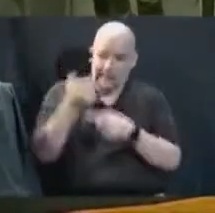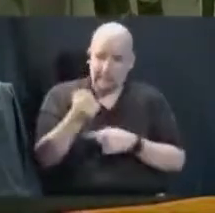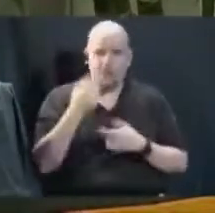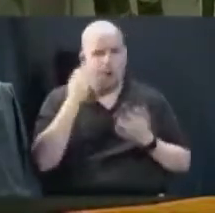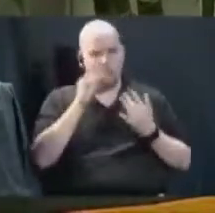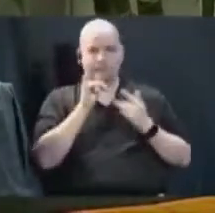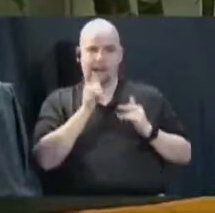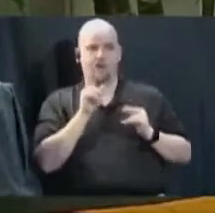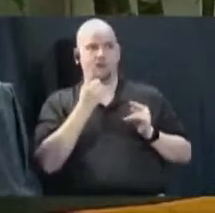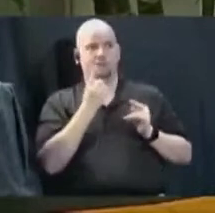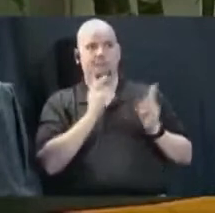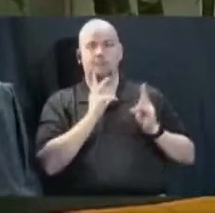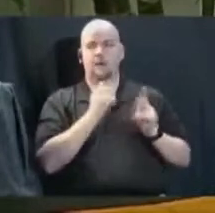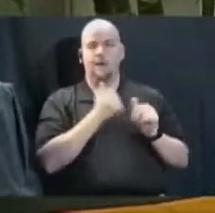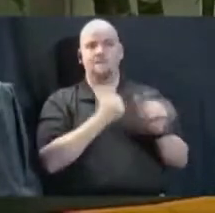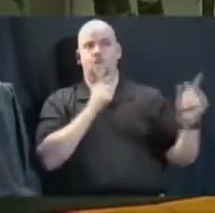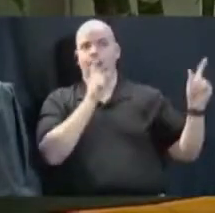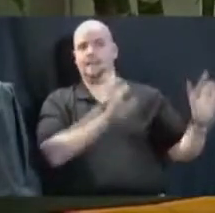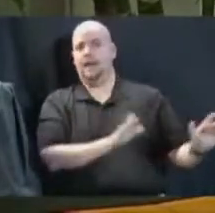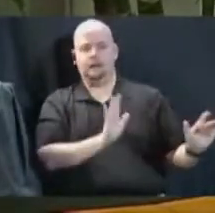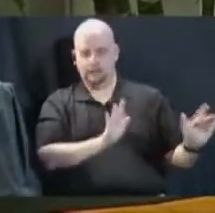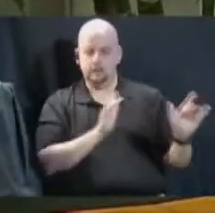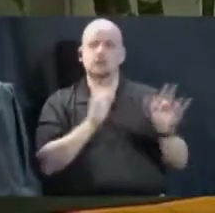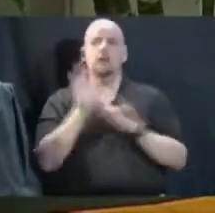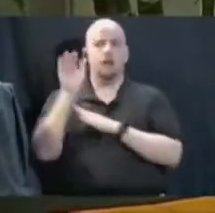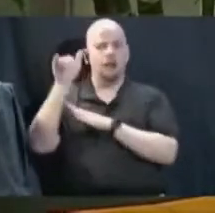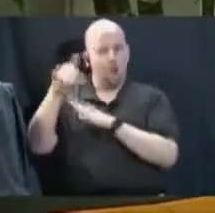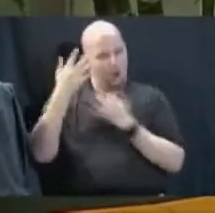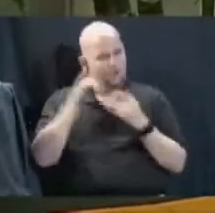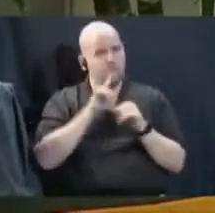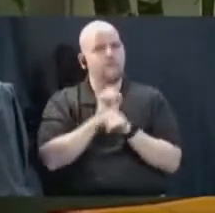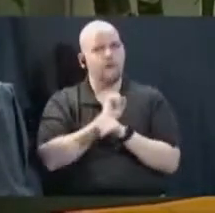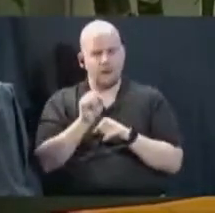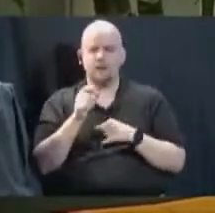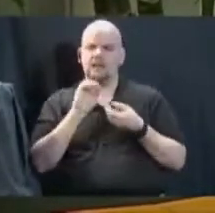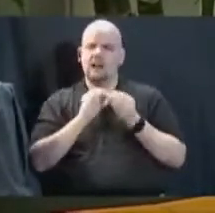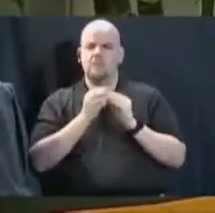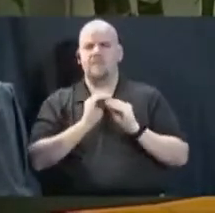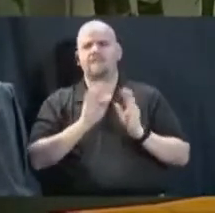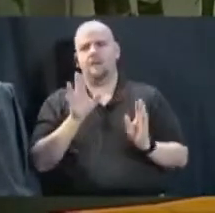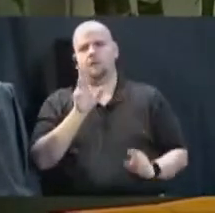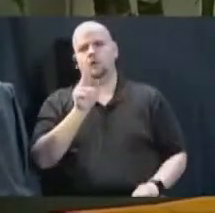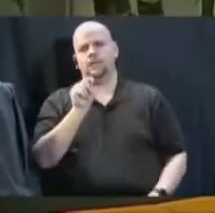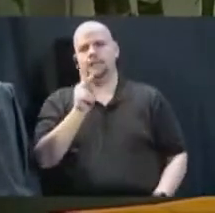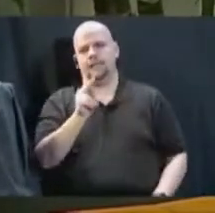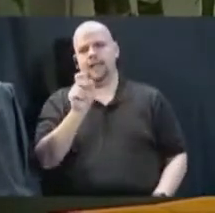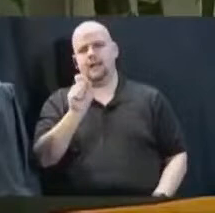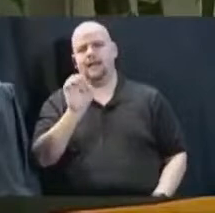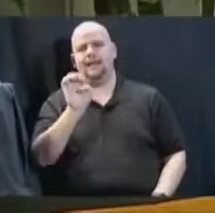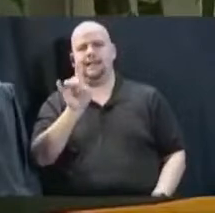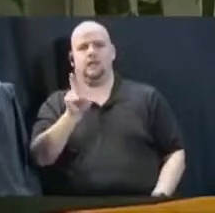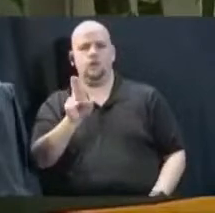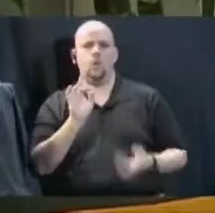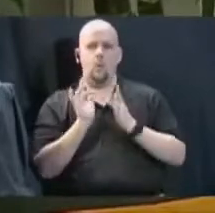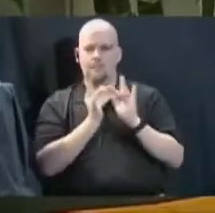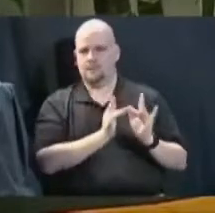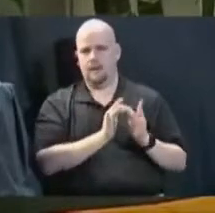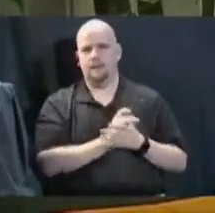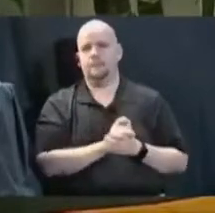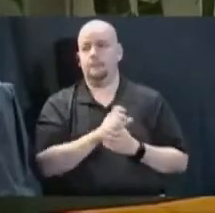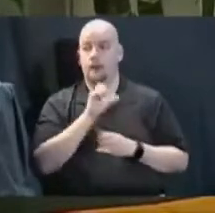but that those numbers are available on utk.edu's website. Any other